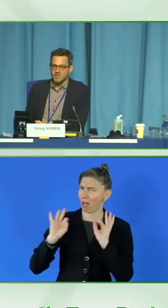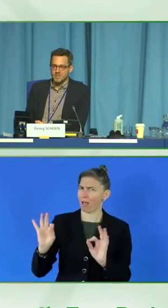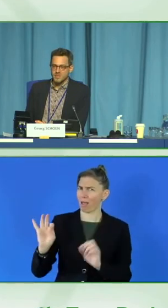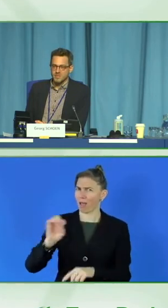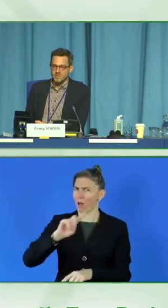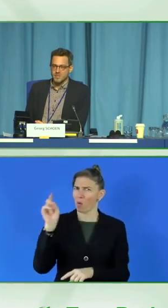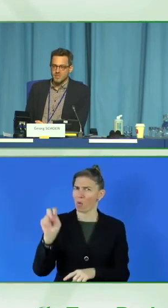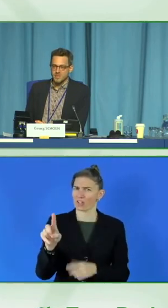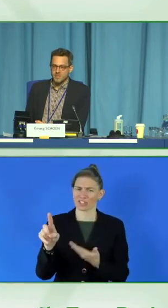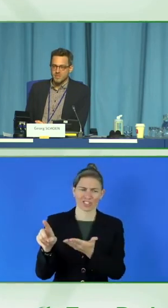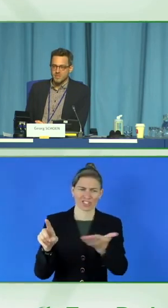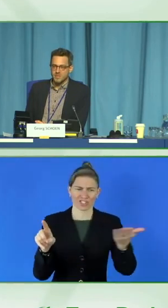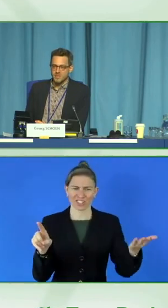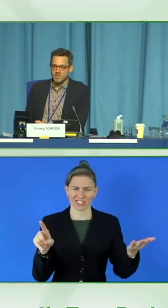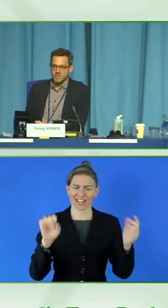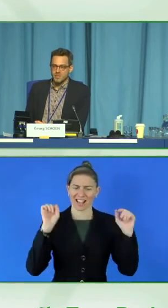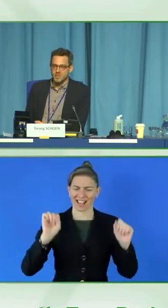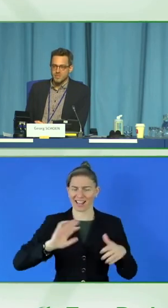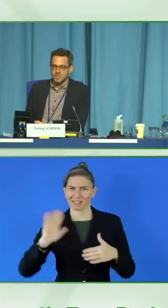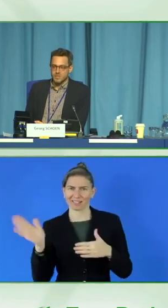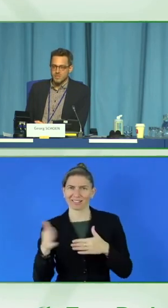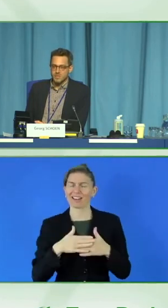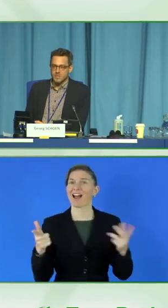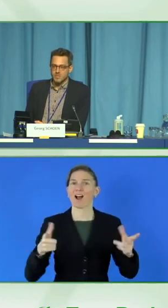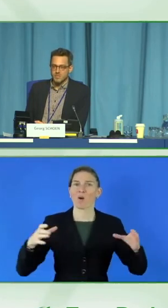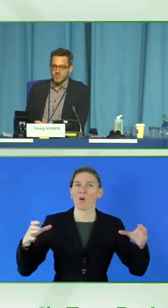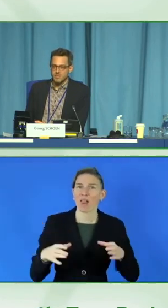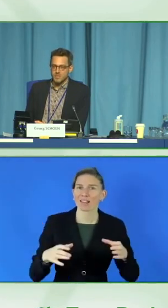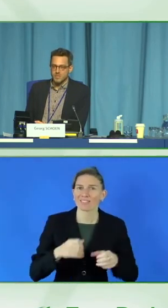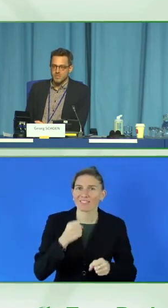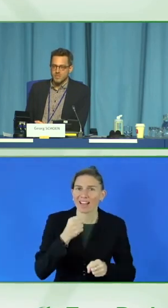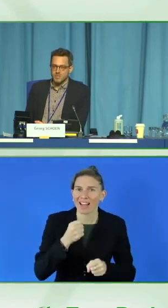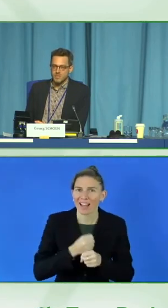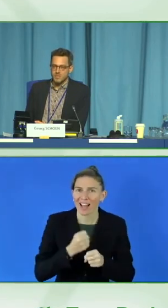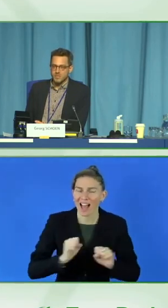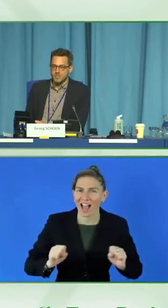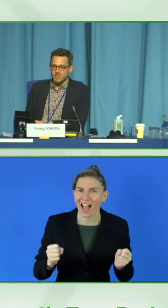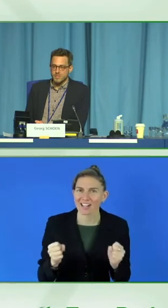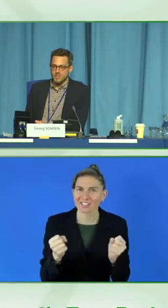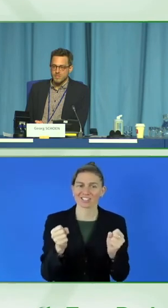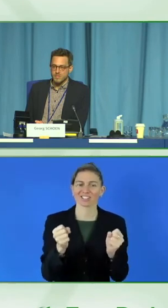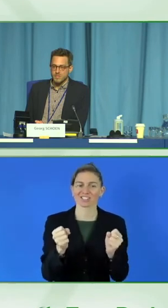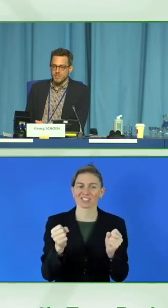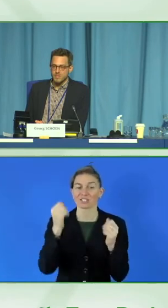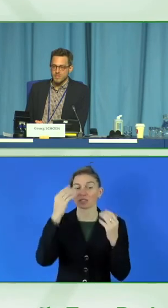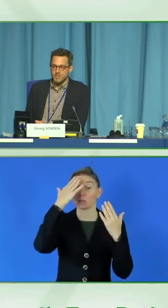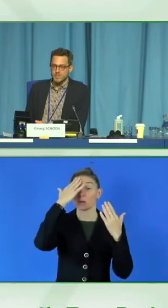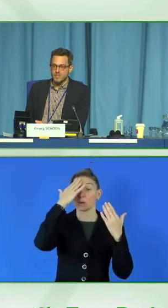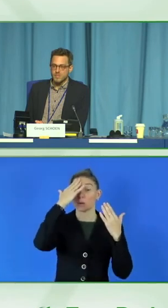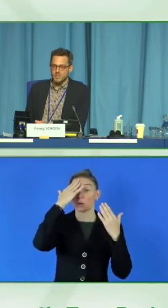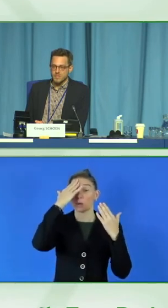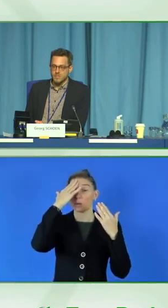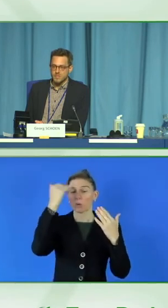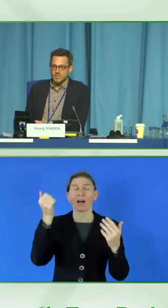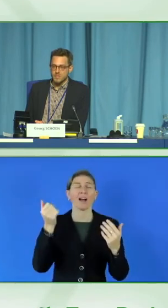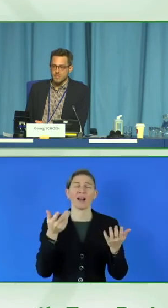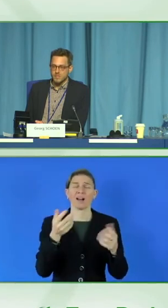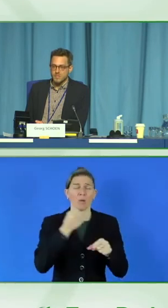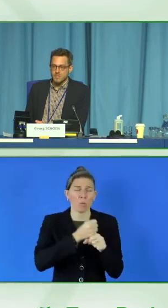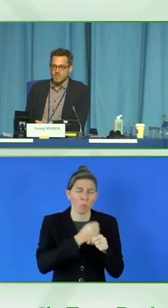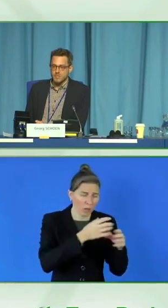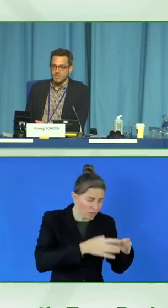on, you know, collective action, the fact that we can't anymore work in silos. COVID has shown so